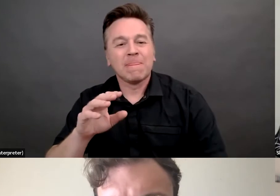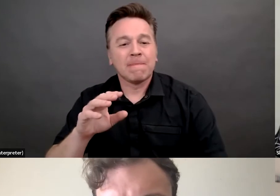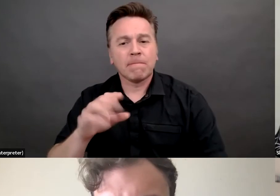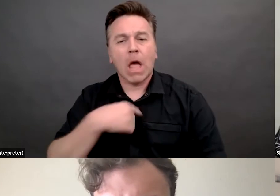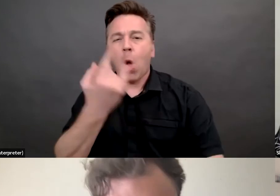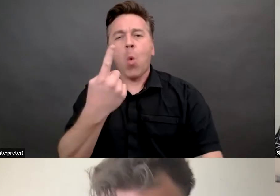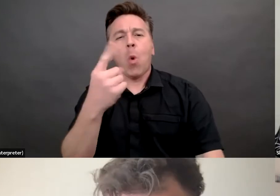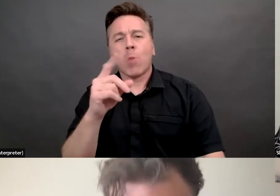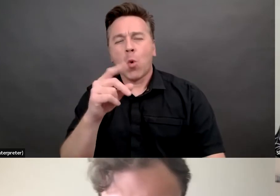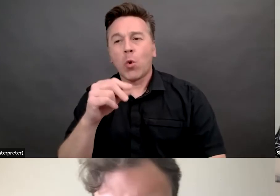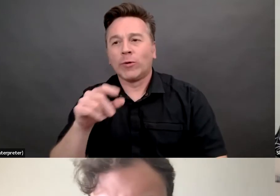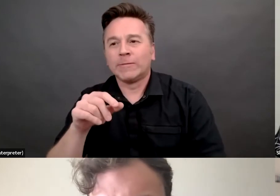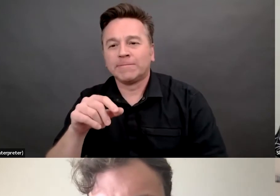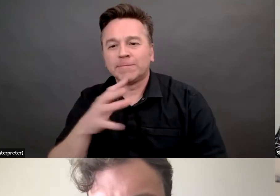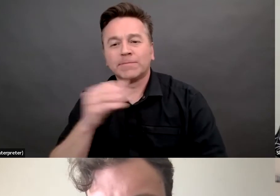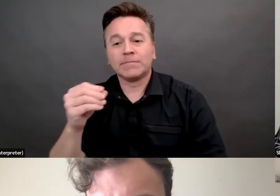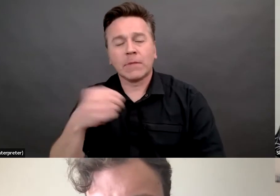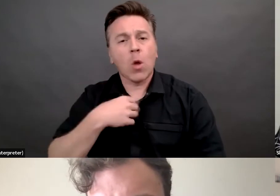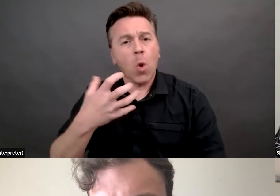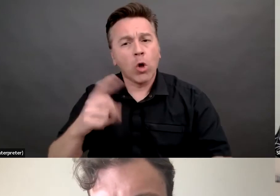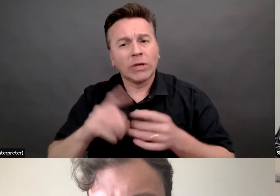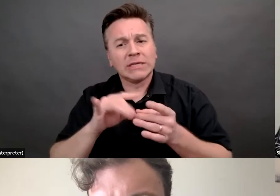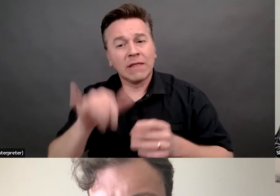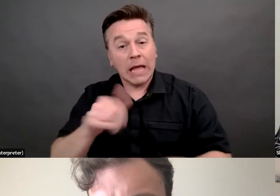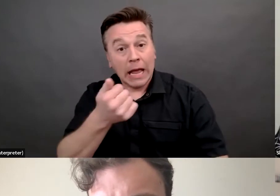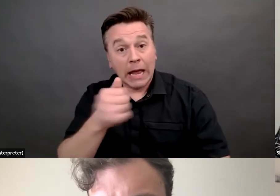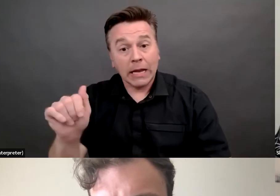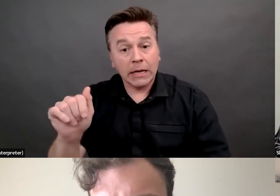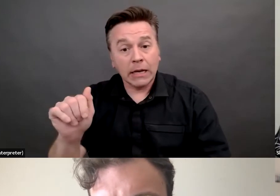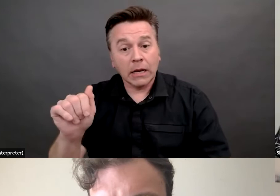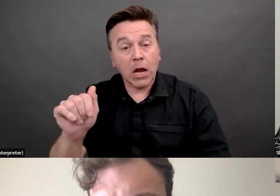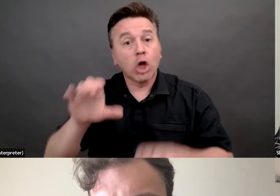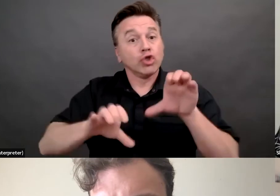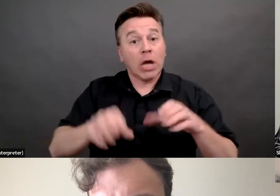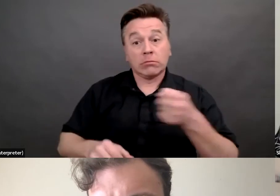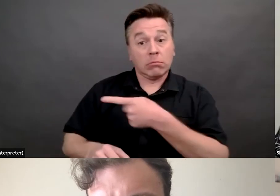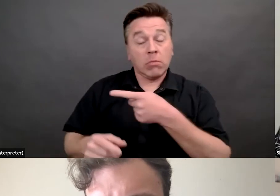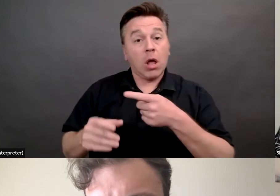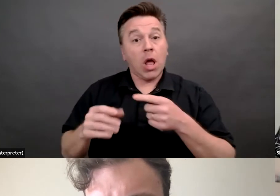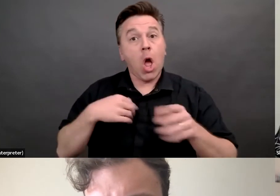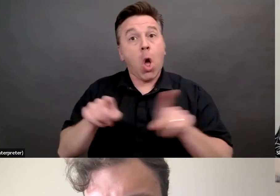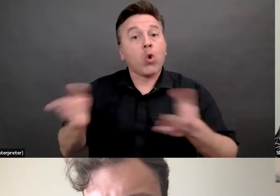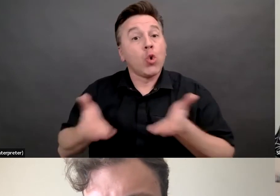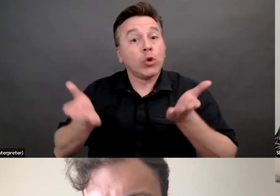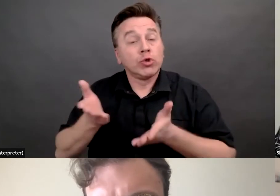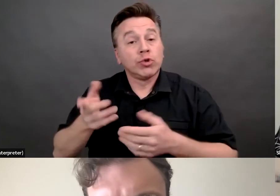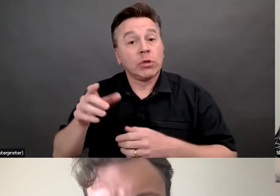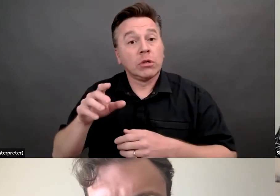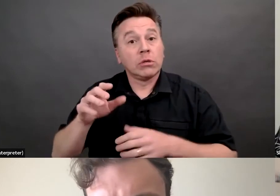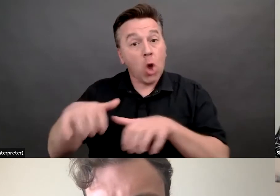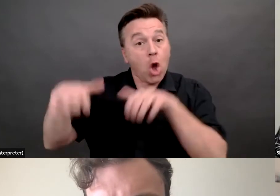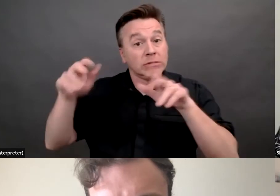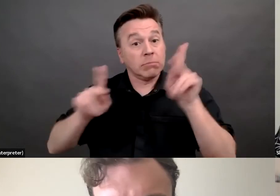I have one more. And also I wanted to say that Annie put in the chat, I'll also encourage